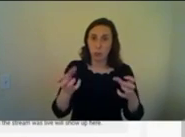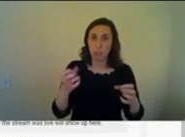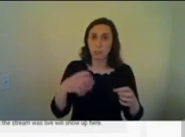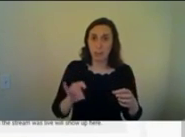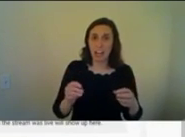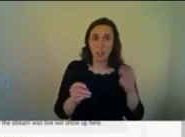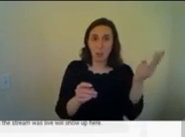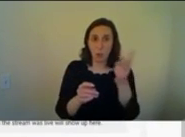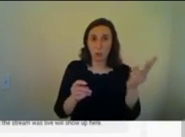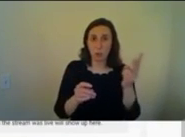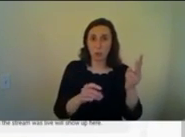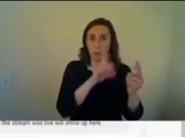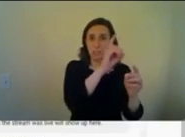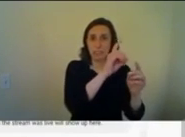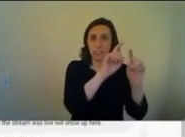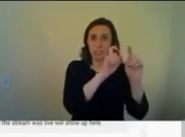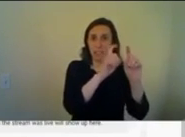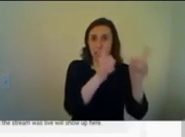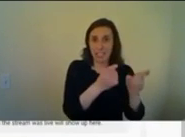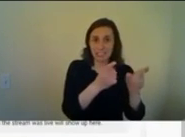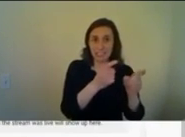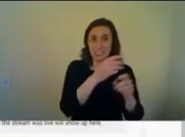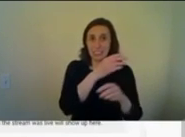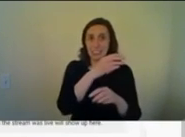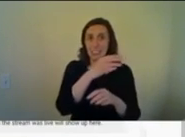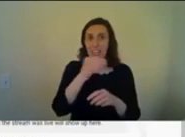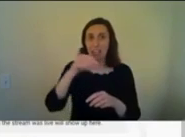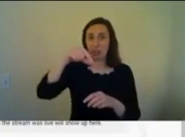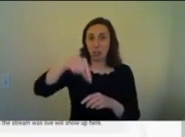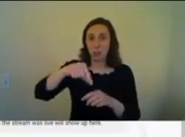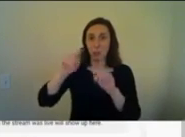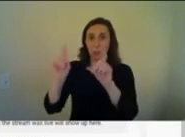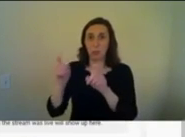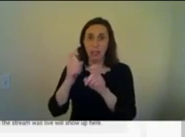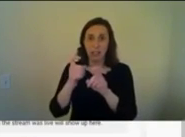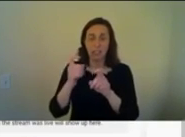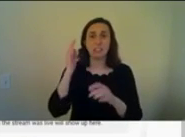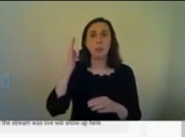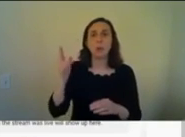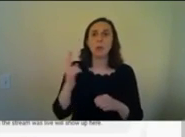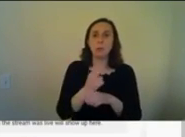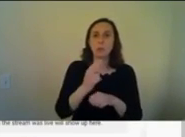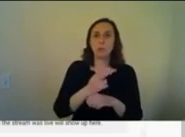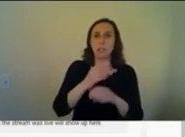of some greater degree polynomial. And so we're going to use our division algorithms to get there.